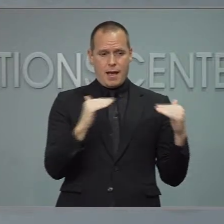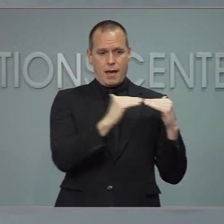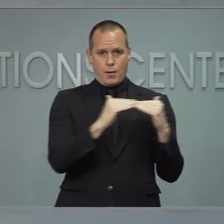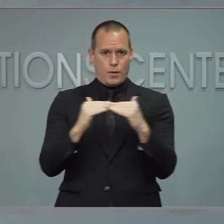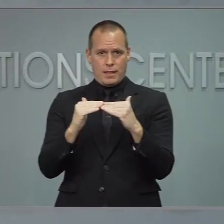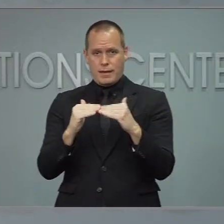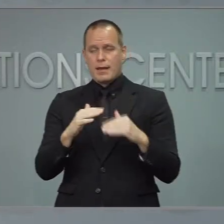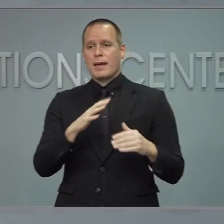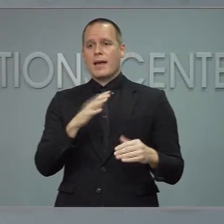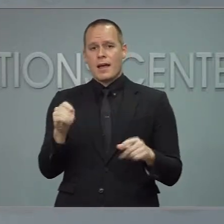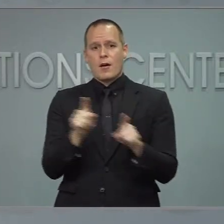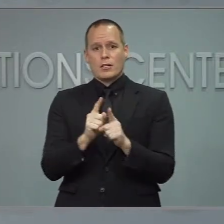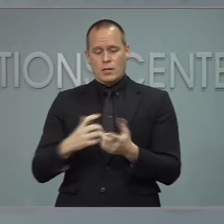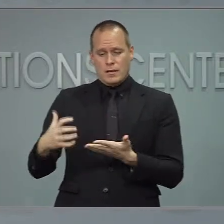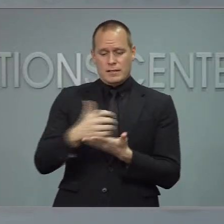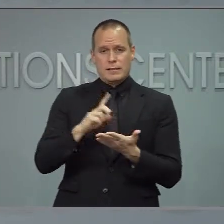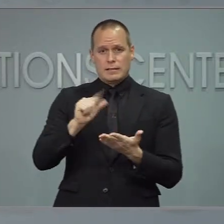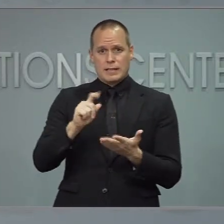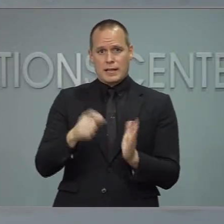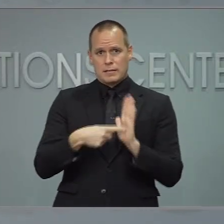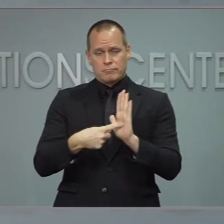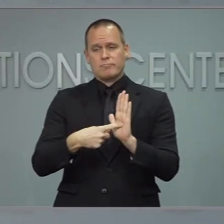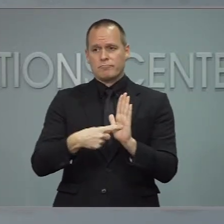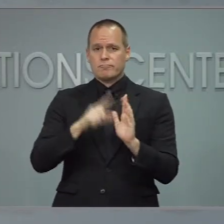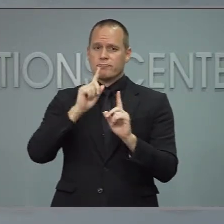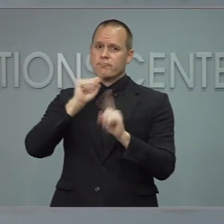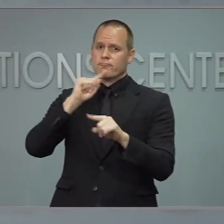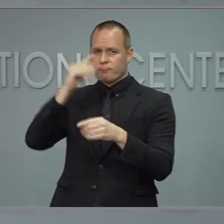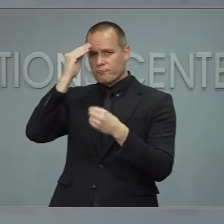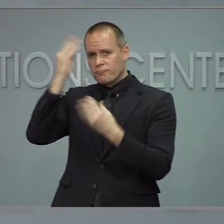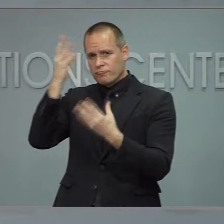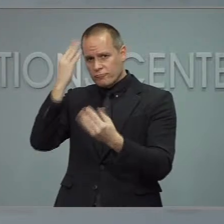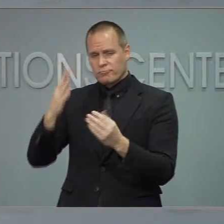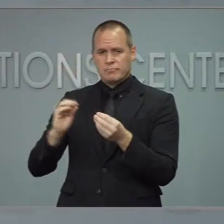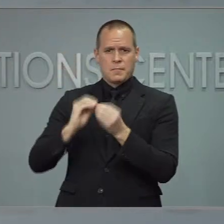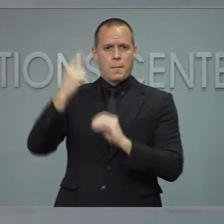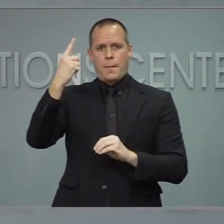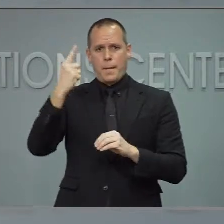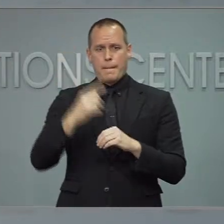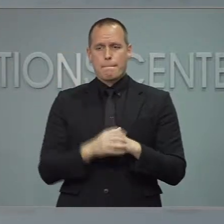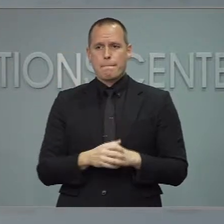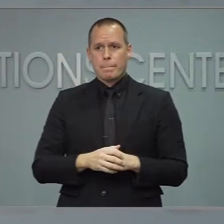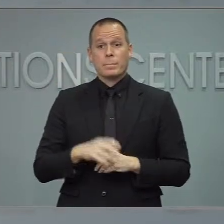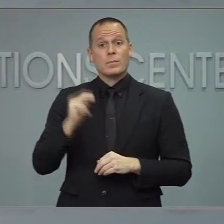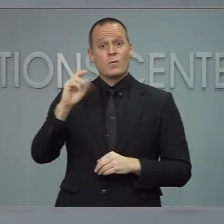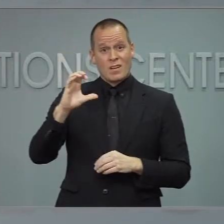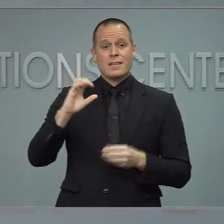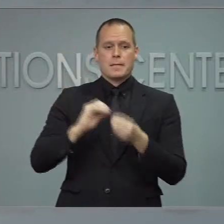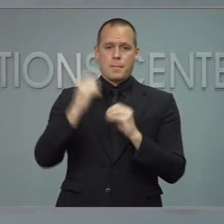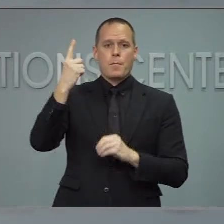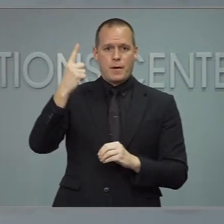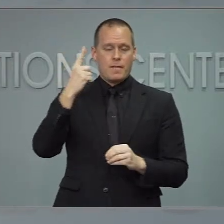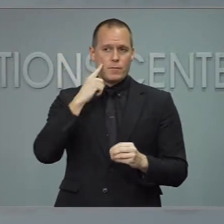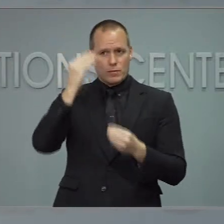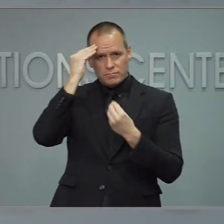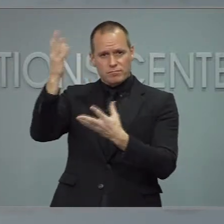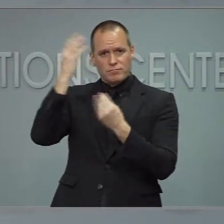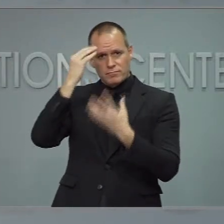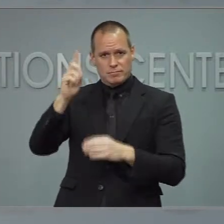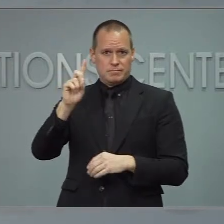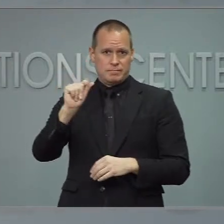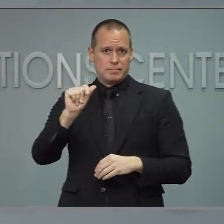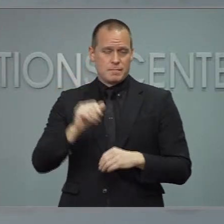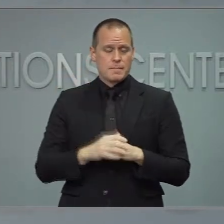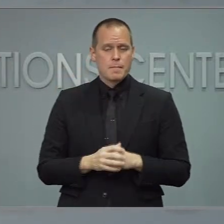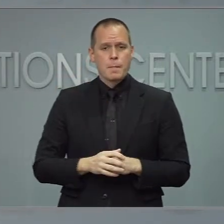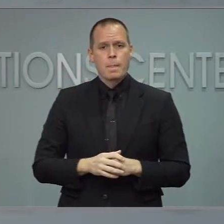on our vaccinations. This weekend, North Carolina was recognized as the leader in the nation for reporting this data. We